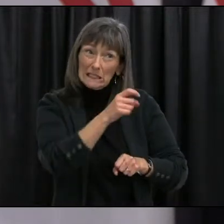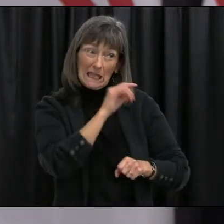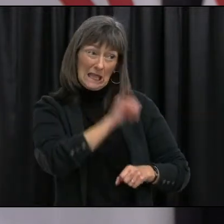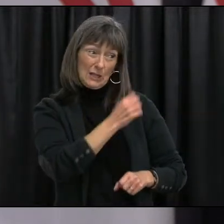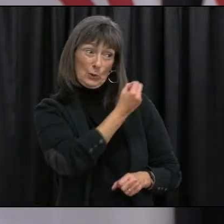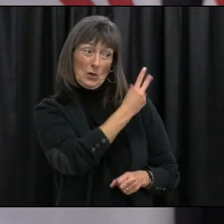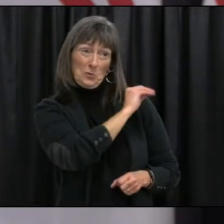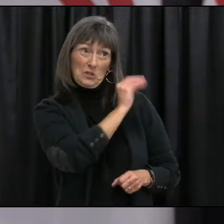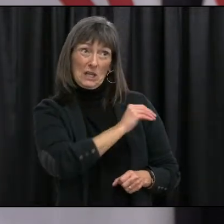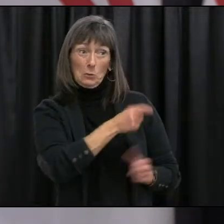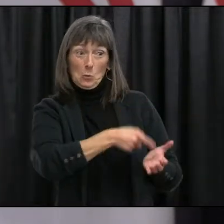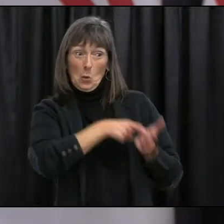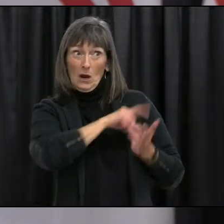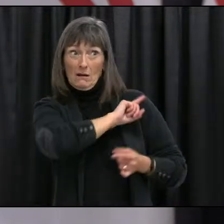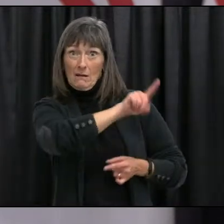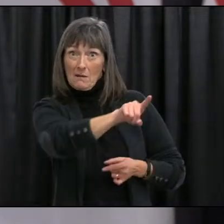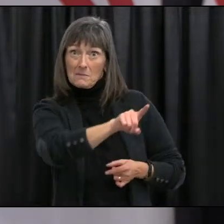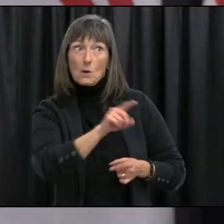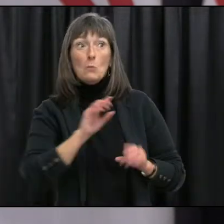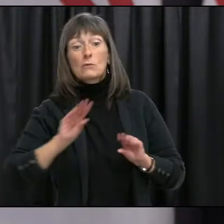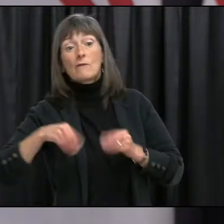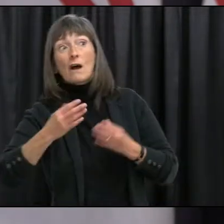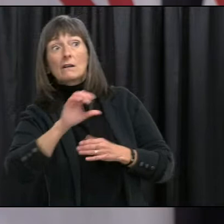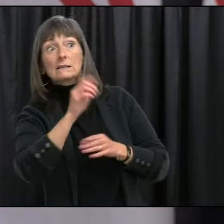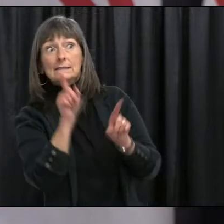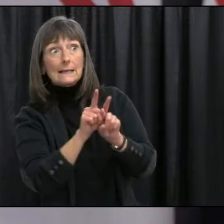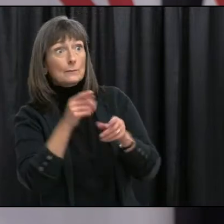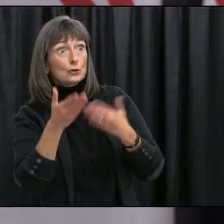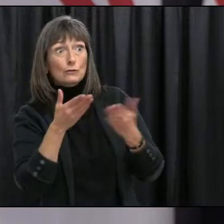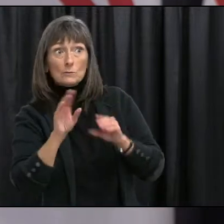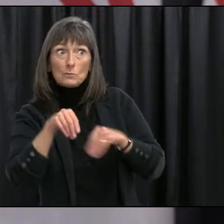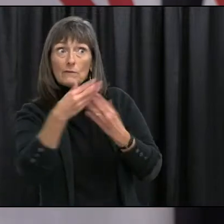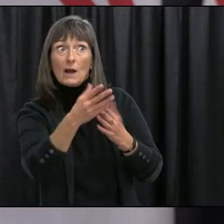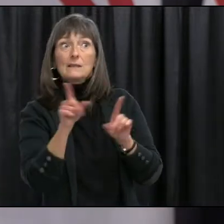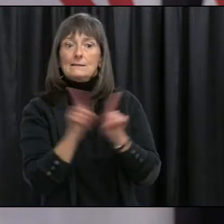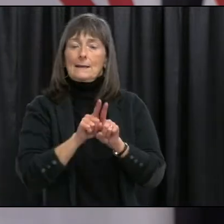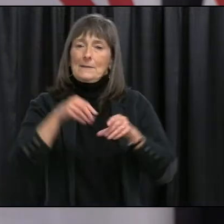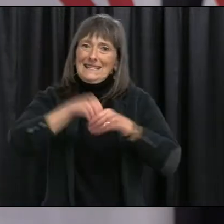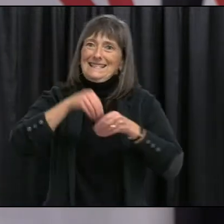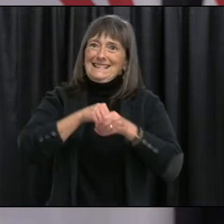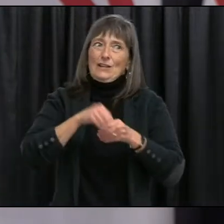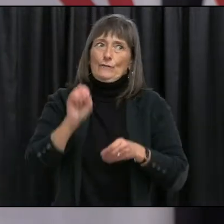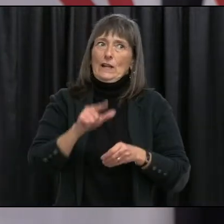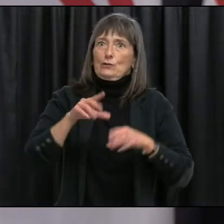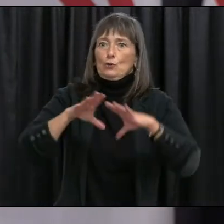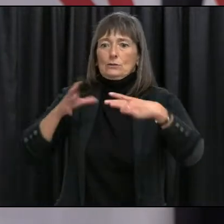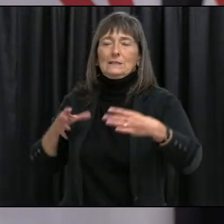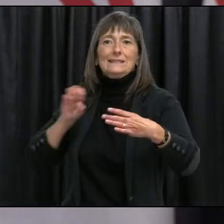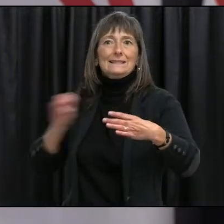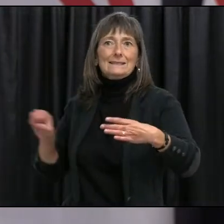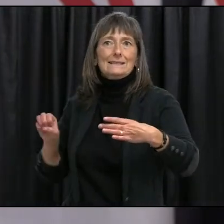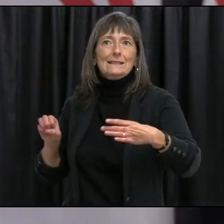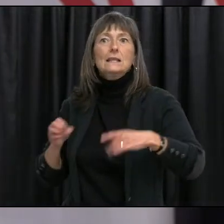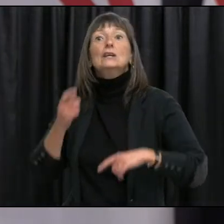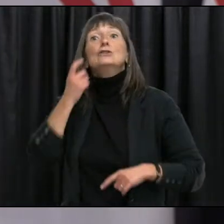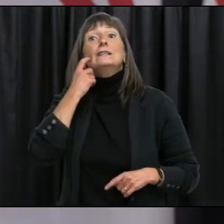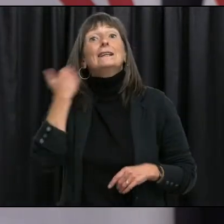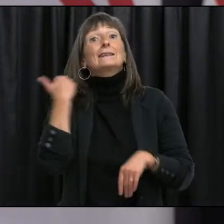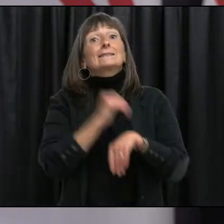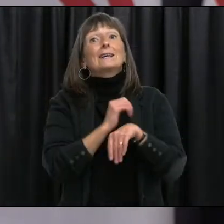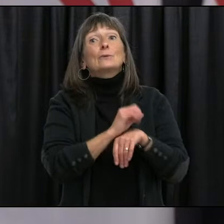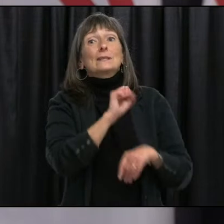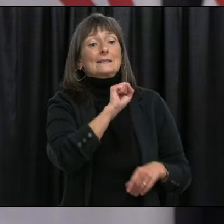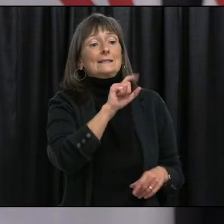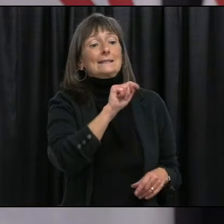actually necessary for service delivery. Or in the case of, for example, the discussion with St. Louis today and last night with